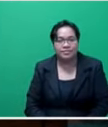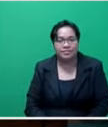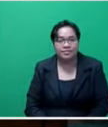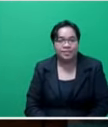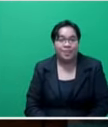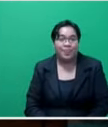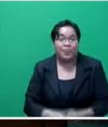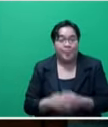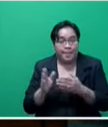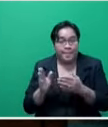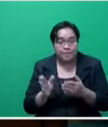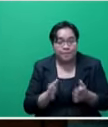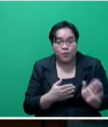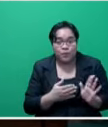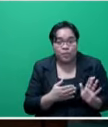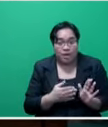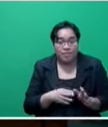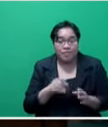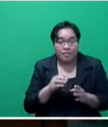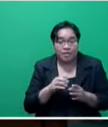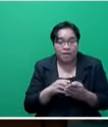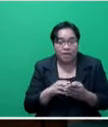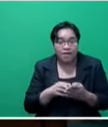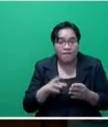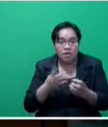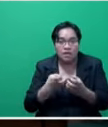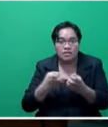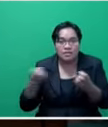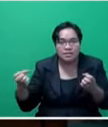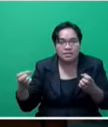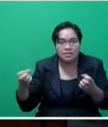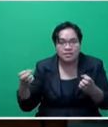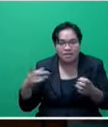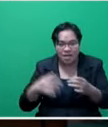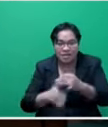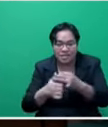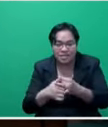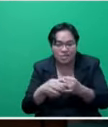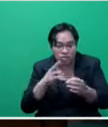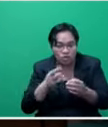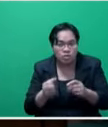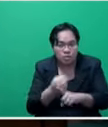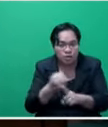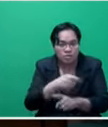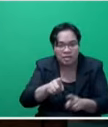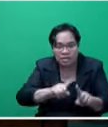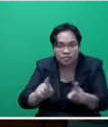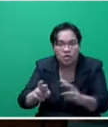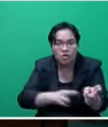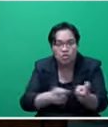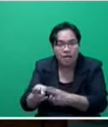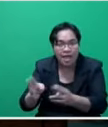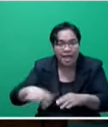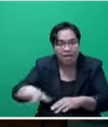Mr. Speaker, sir, in facilitating the expansion of the services to remote and rural areas, the government has invested 0.5